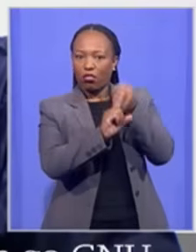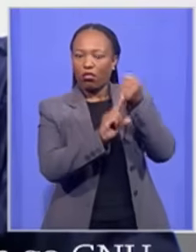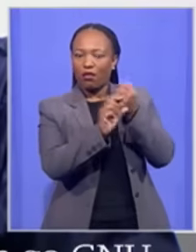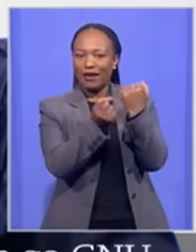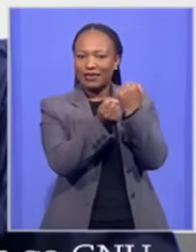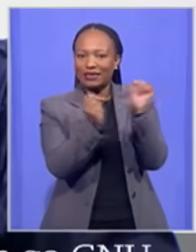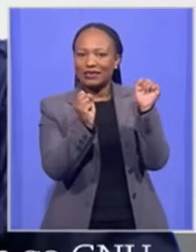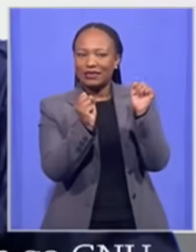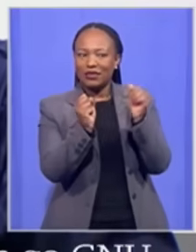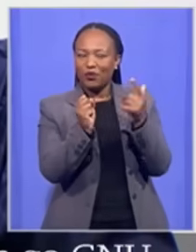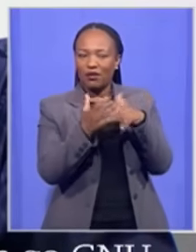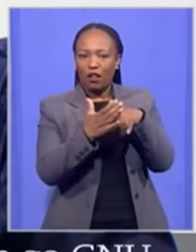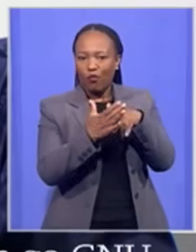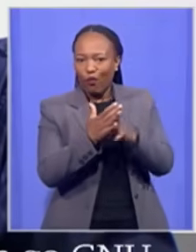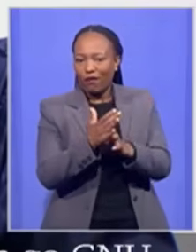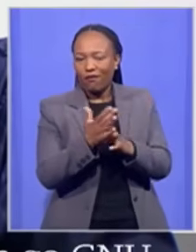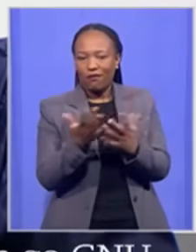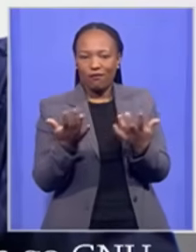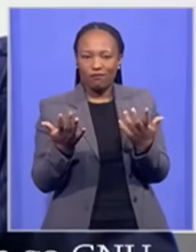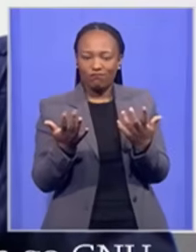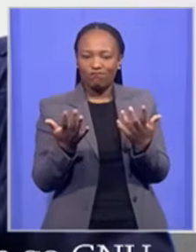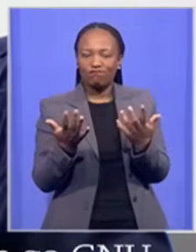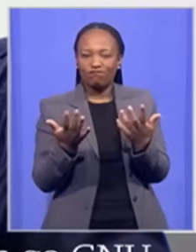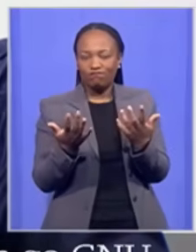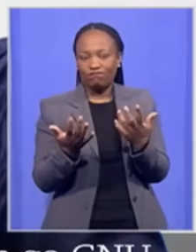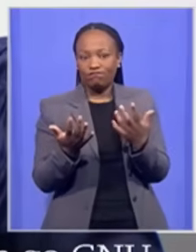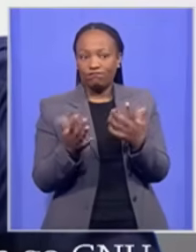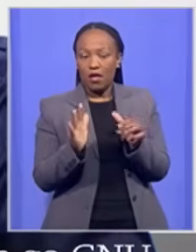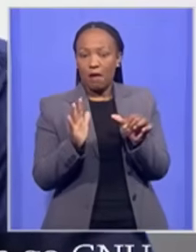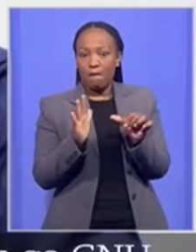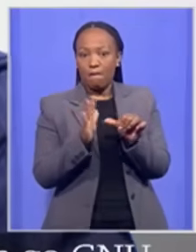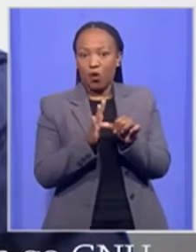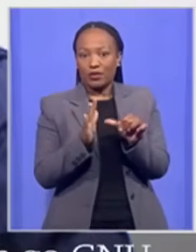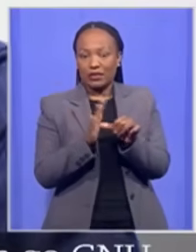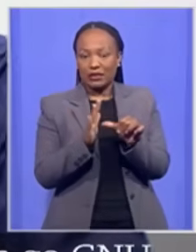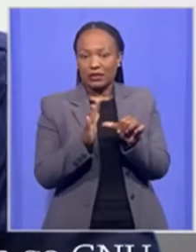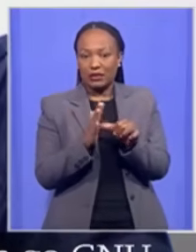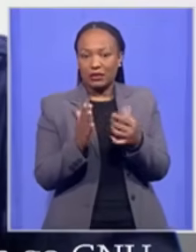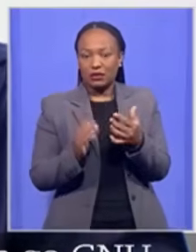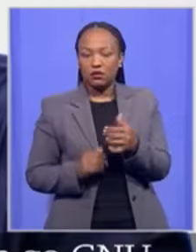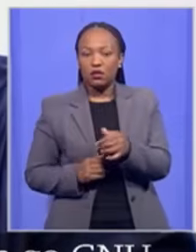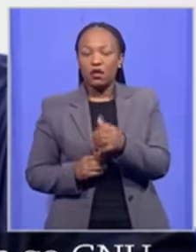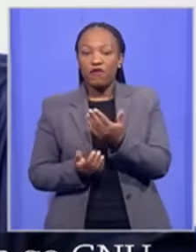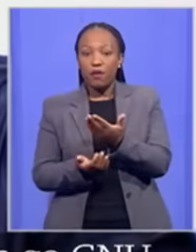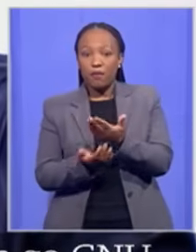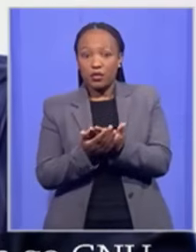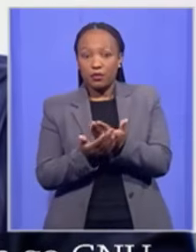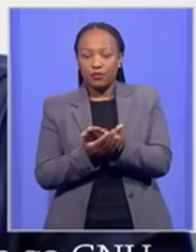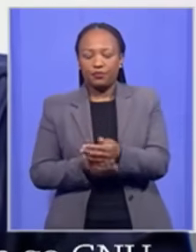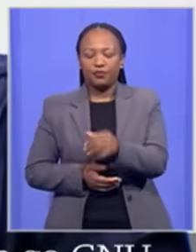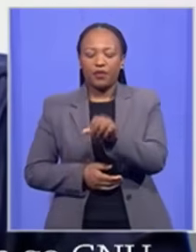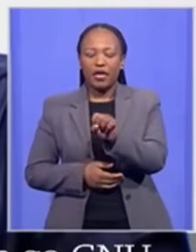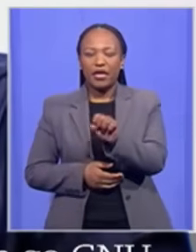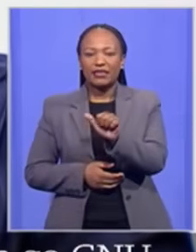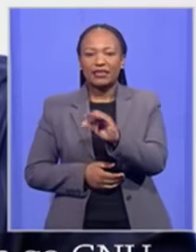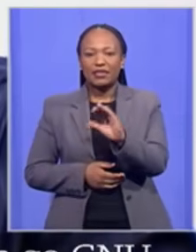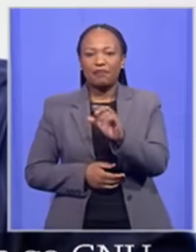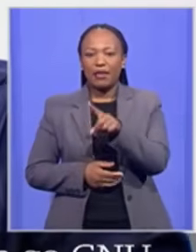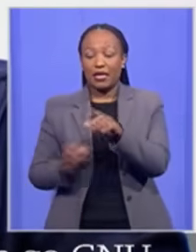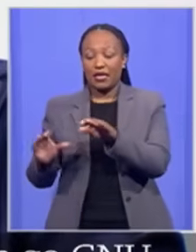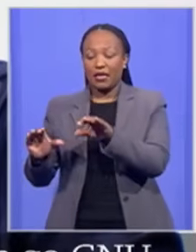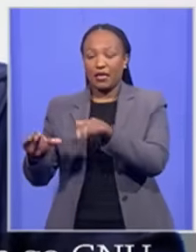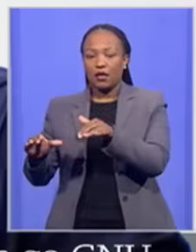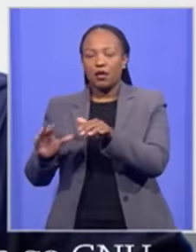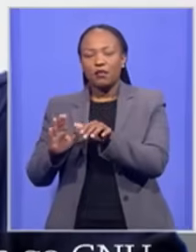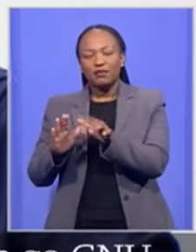It is important that, if possible, the Communist Party must understand the